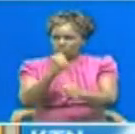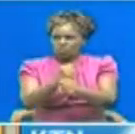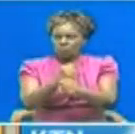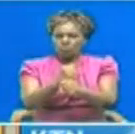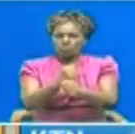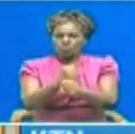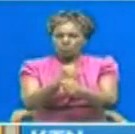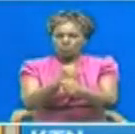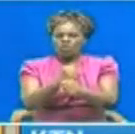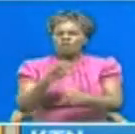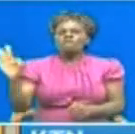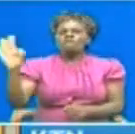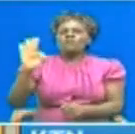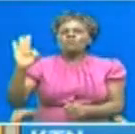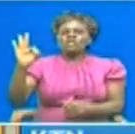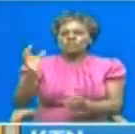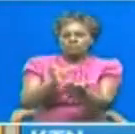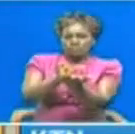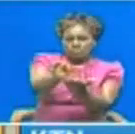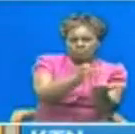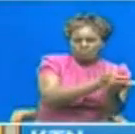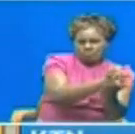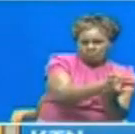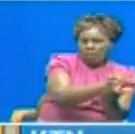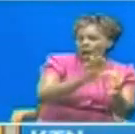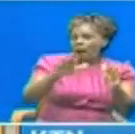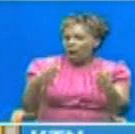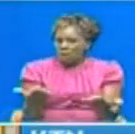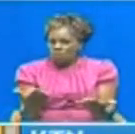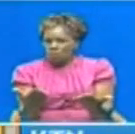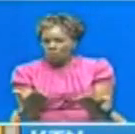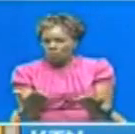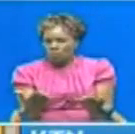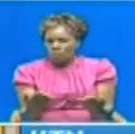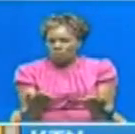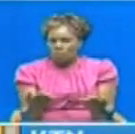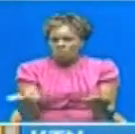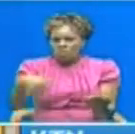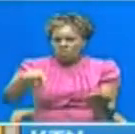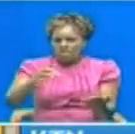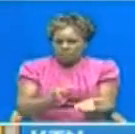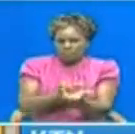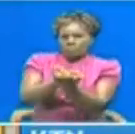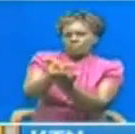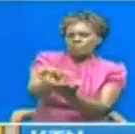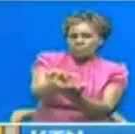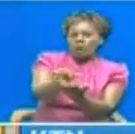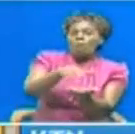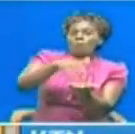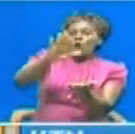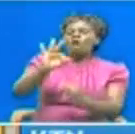a frequency allocation to an extent that we granted